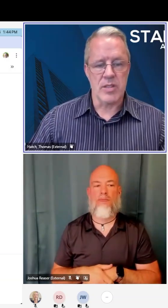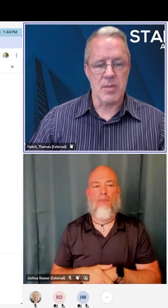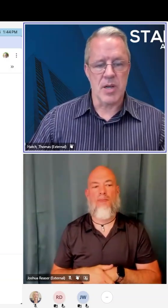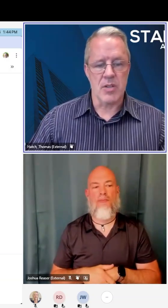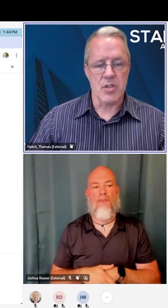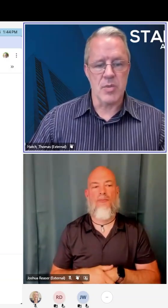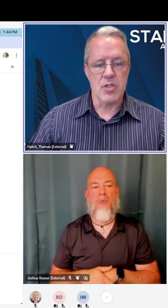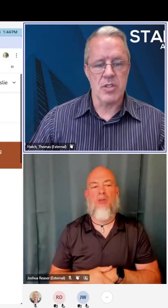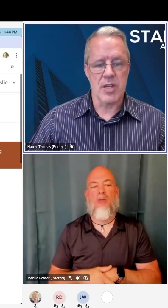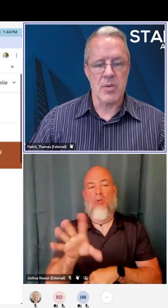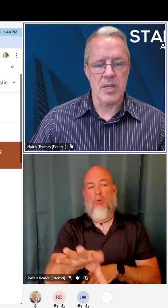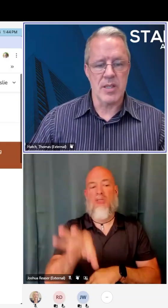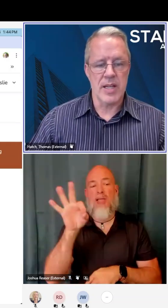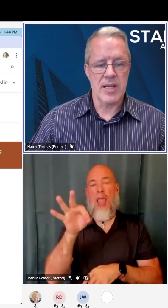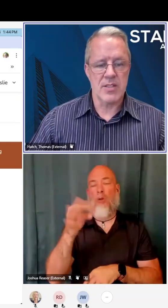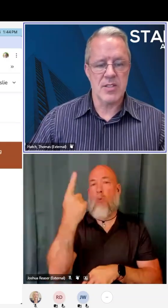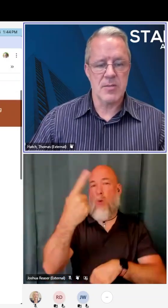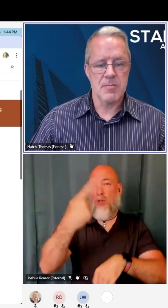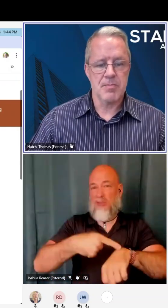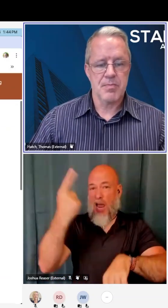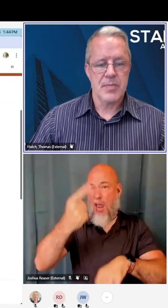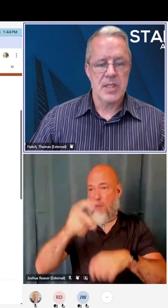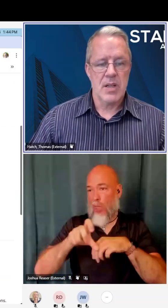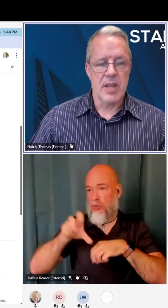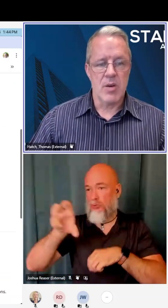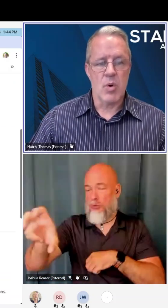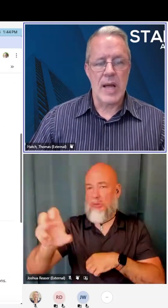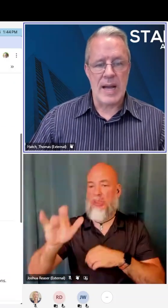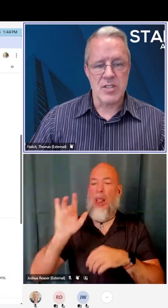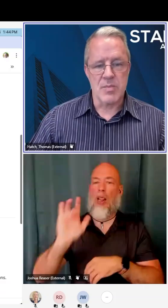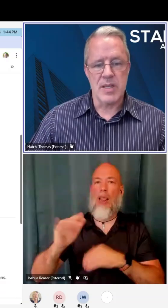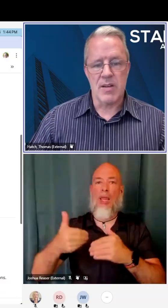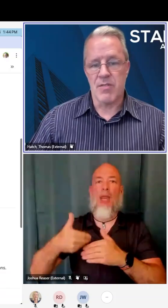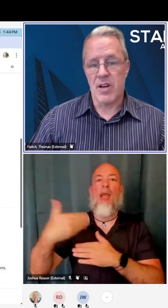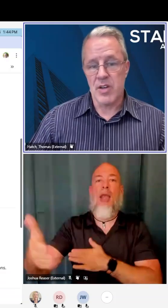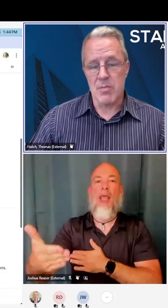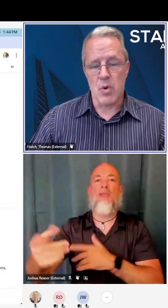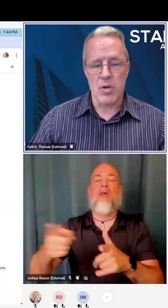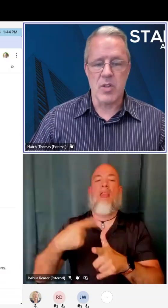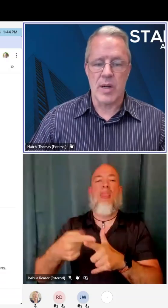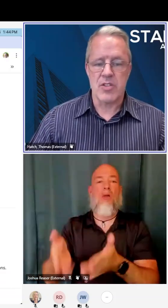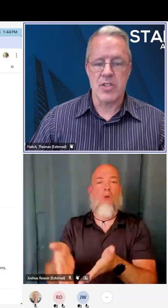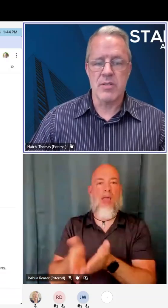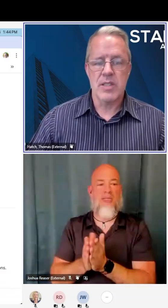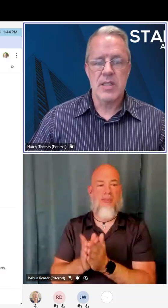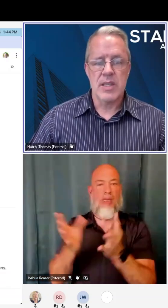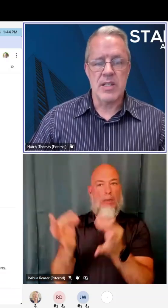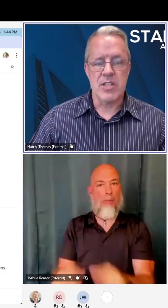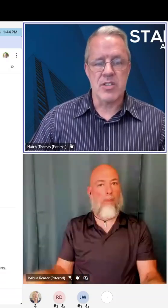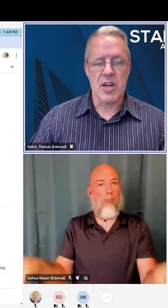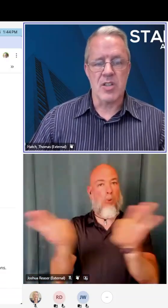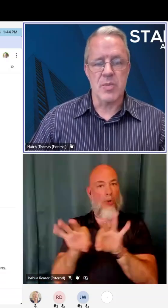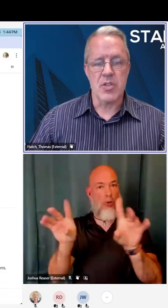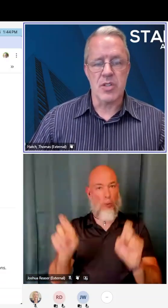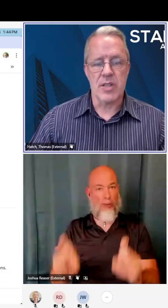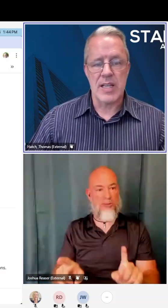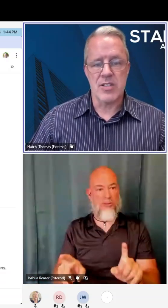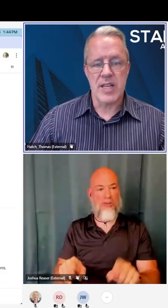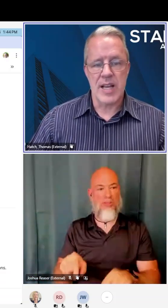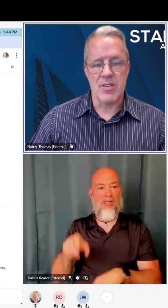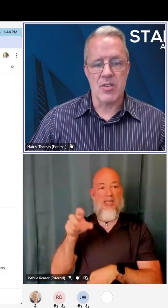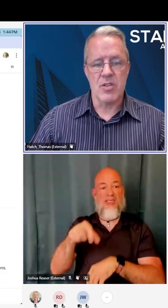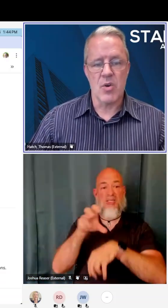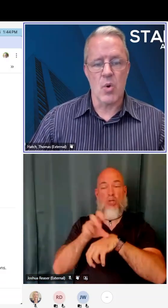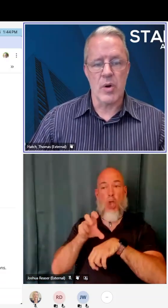case, a one-time contribution, I would hit next. Then it will ask me a very important question. Is this contribution